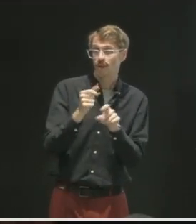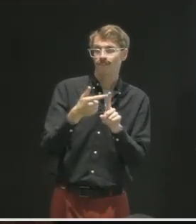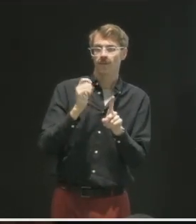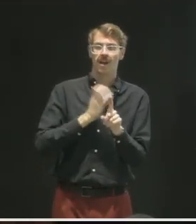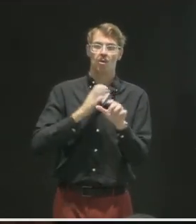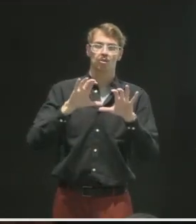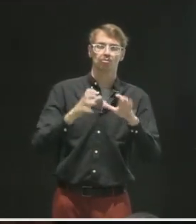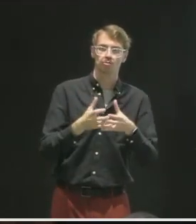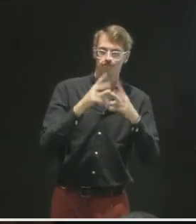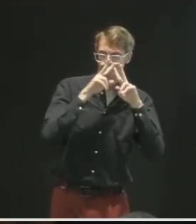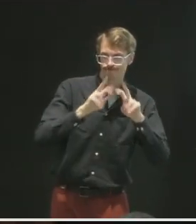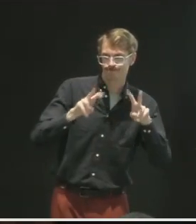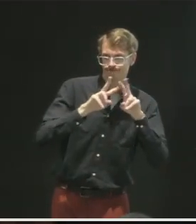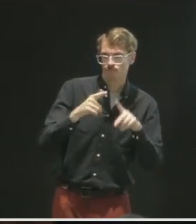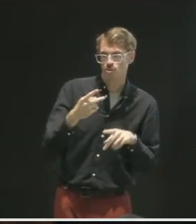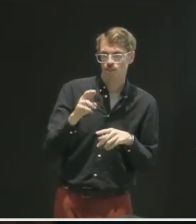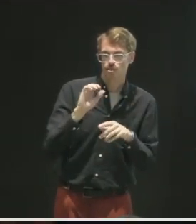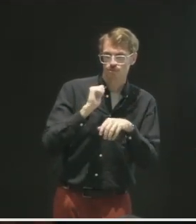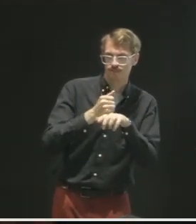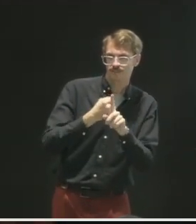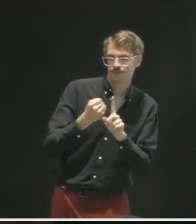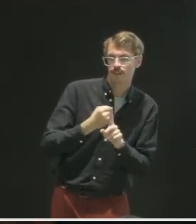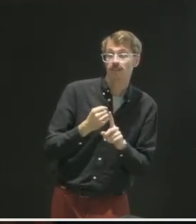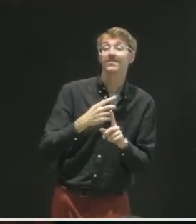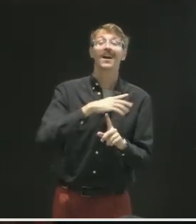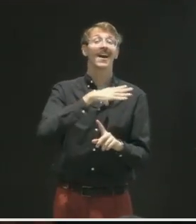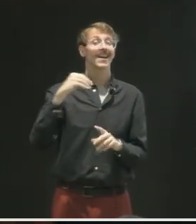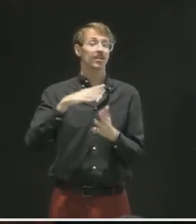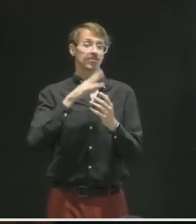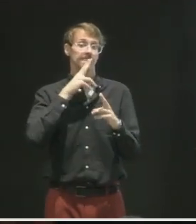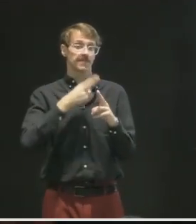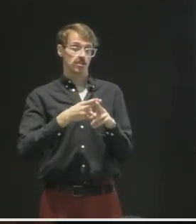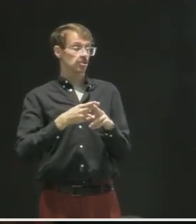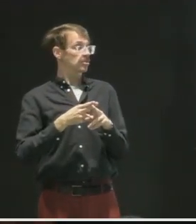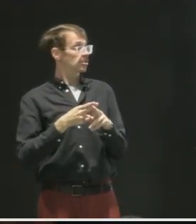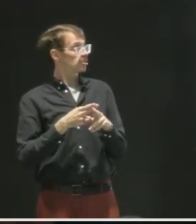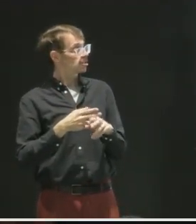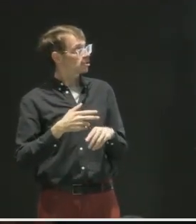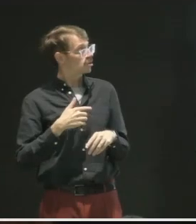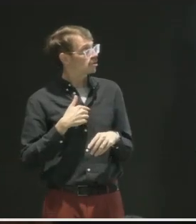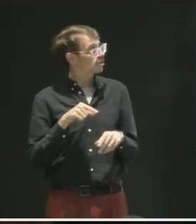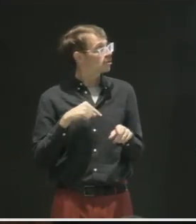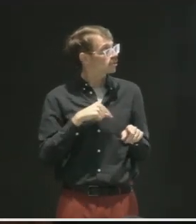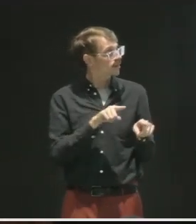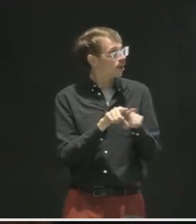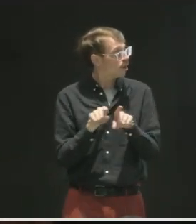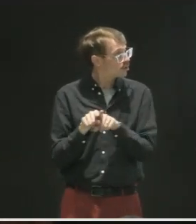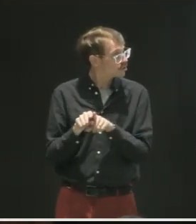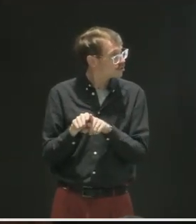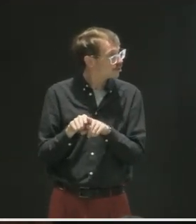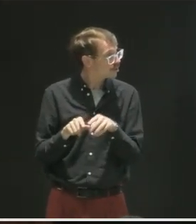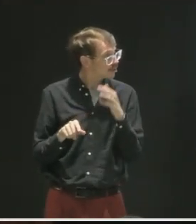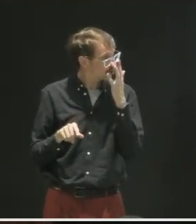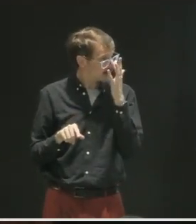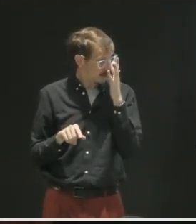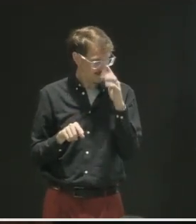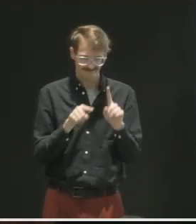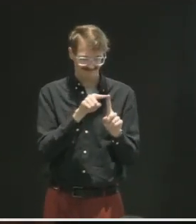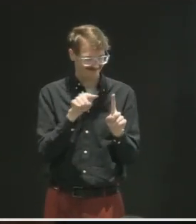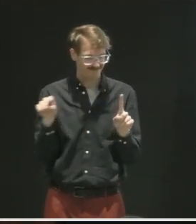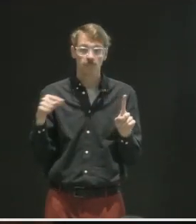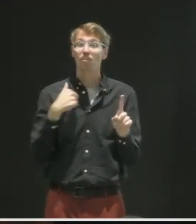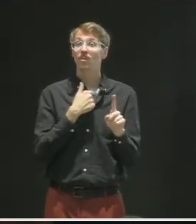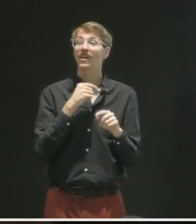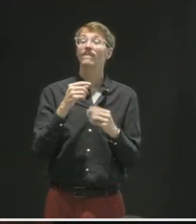And what I should also mention is that we also develop a training program, and we have both online